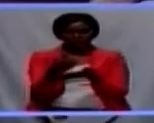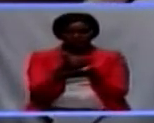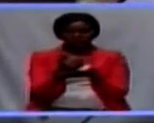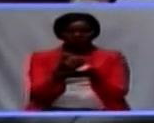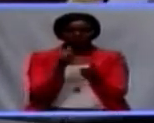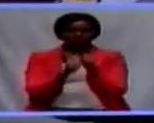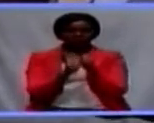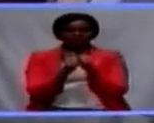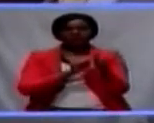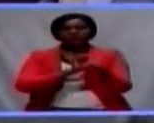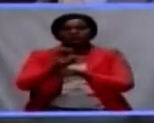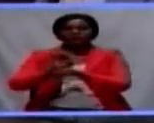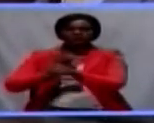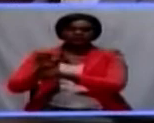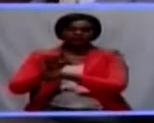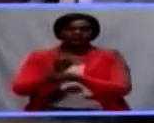is enforcement.